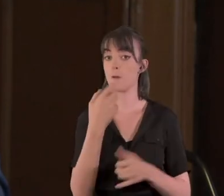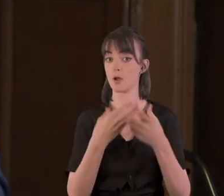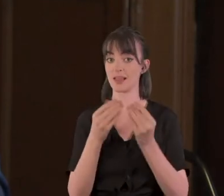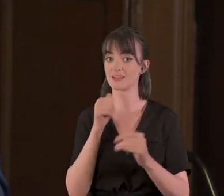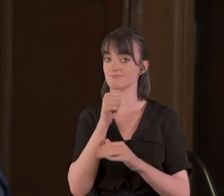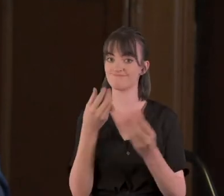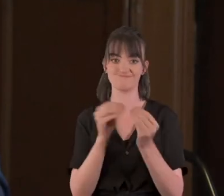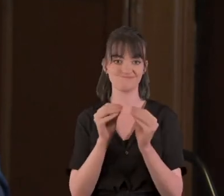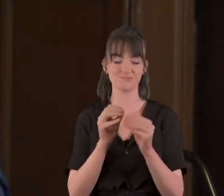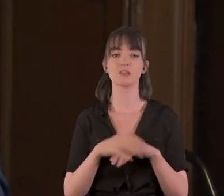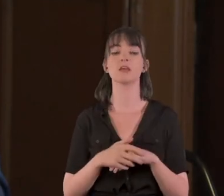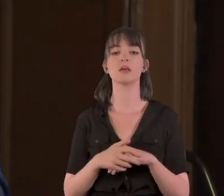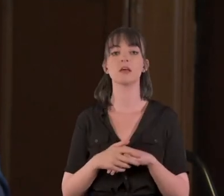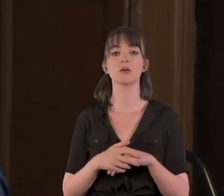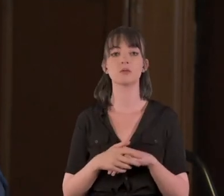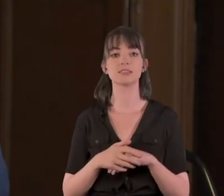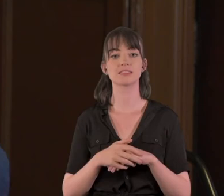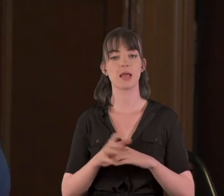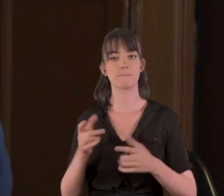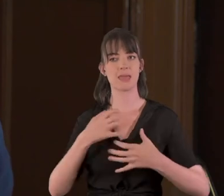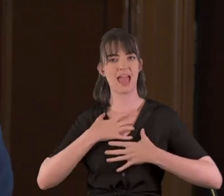mention was hatred.